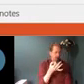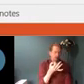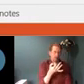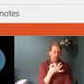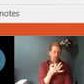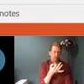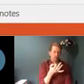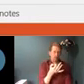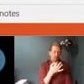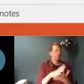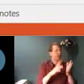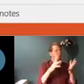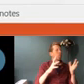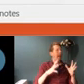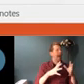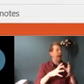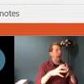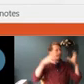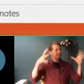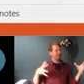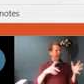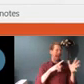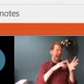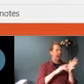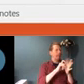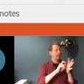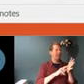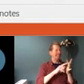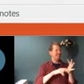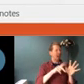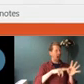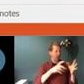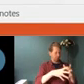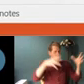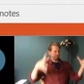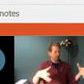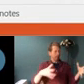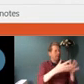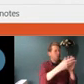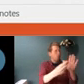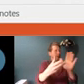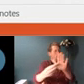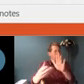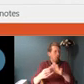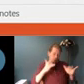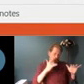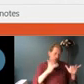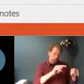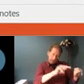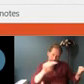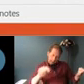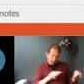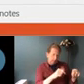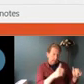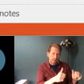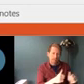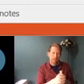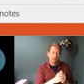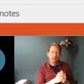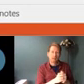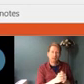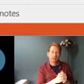of amplification, making many copies of the targeted regions. After that, we prepare these